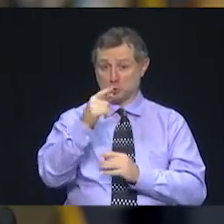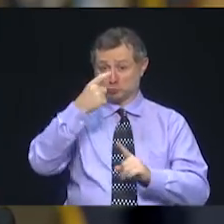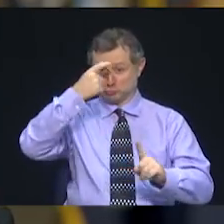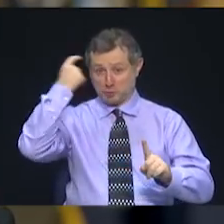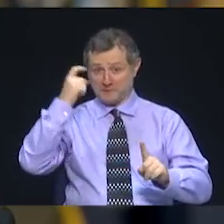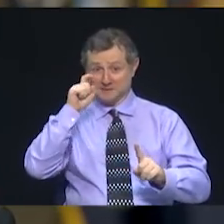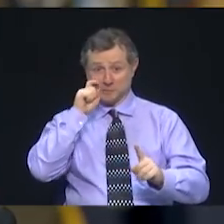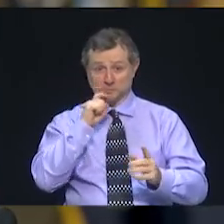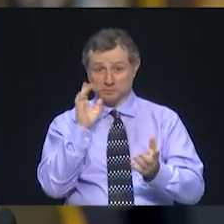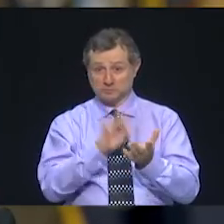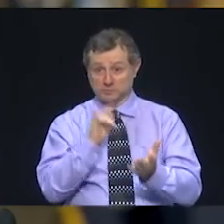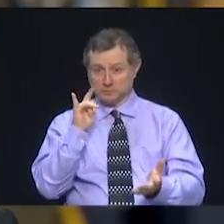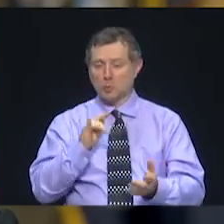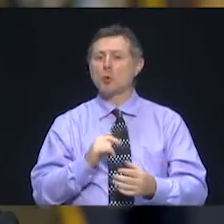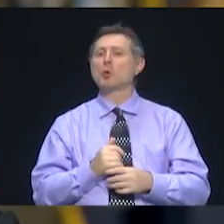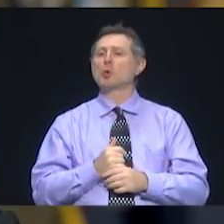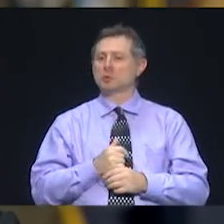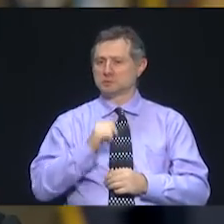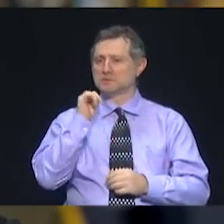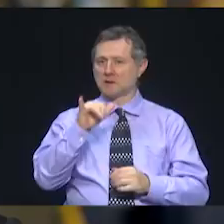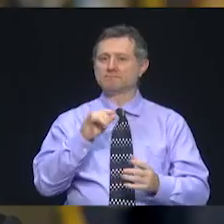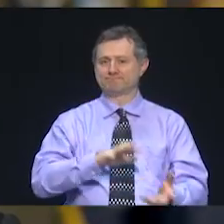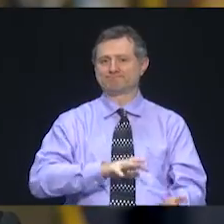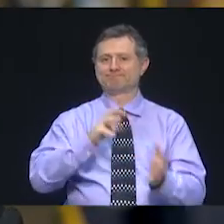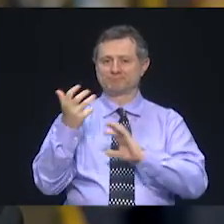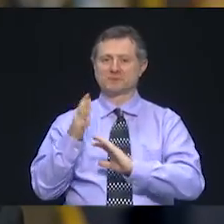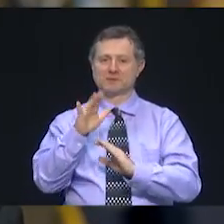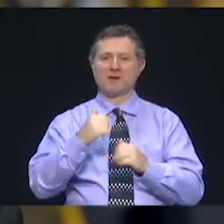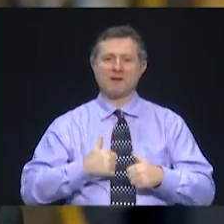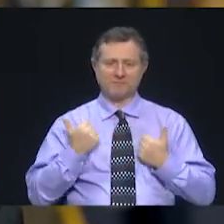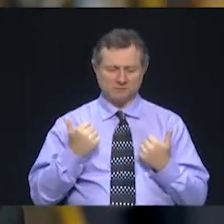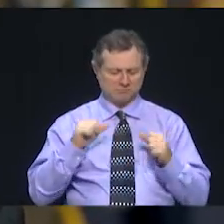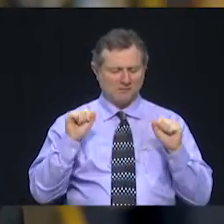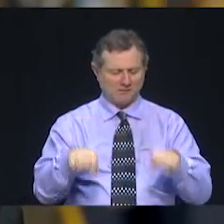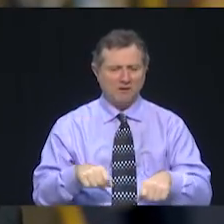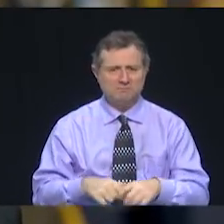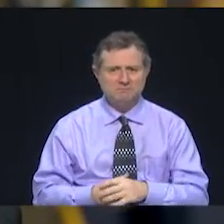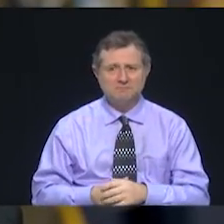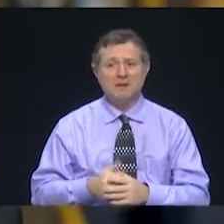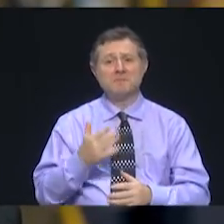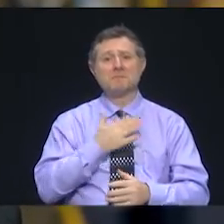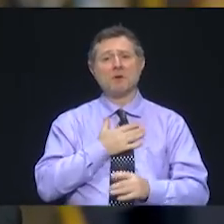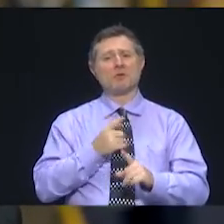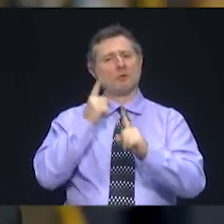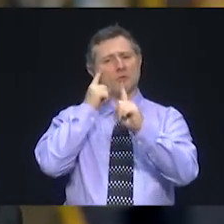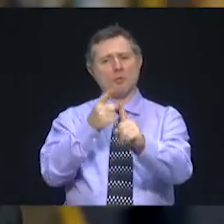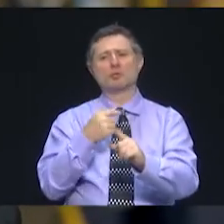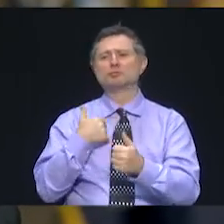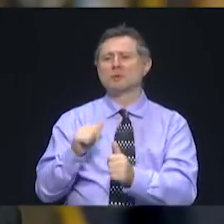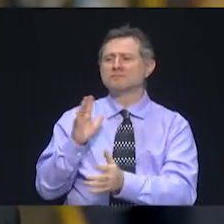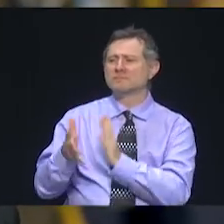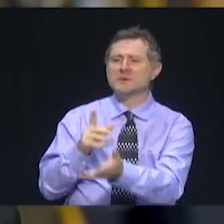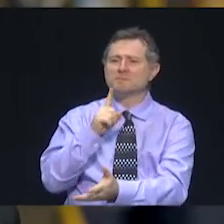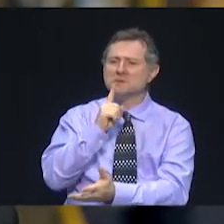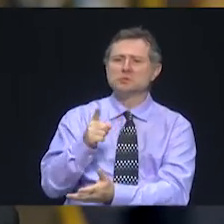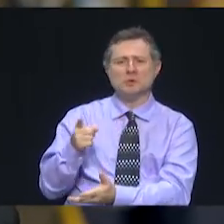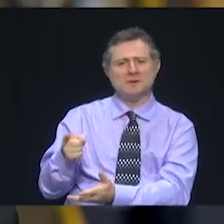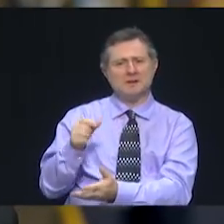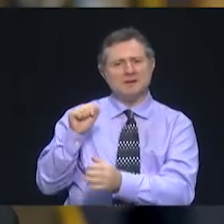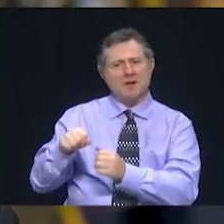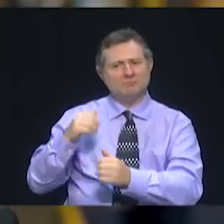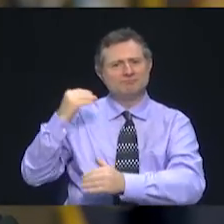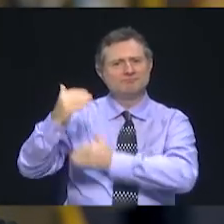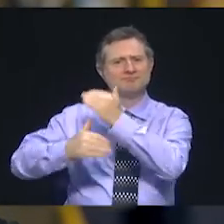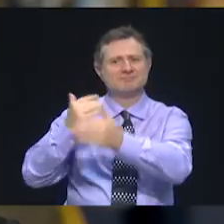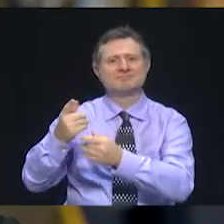the damage that it can do in the aftermath. I was trying to make sure she was working her way through it the best she